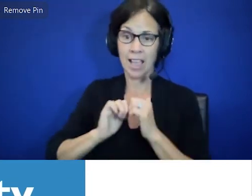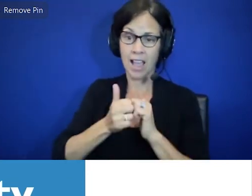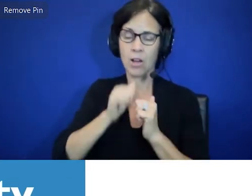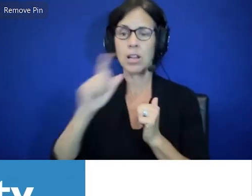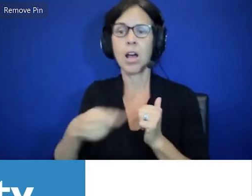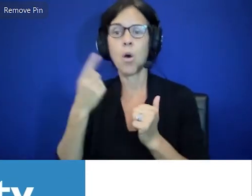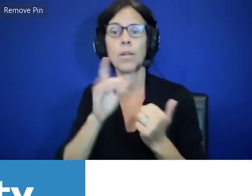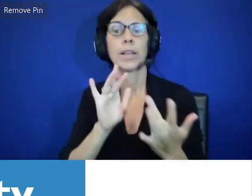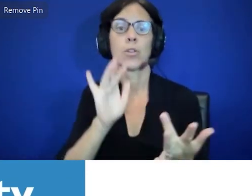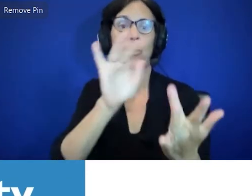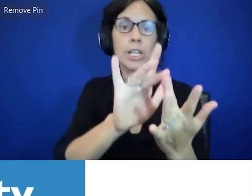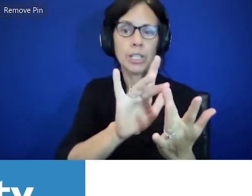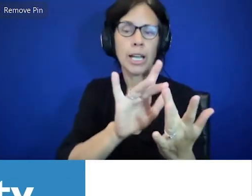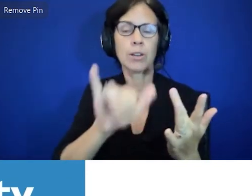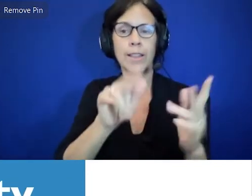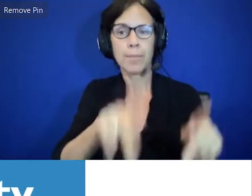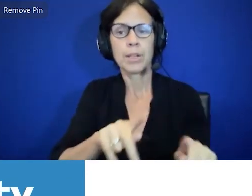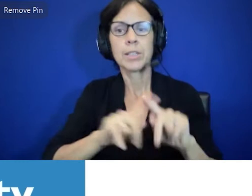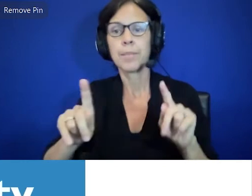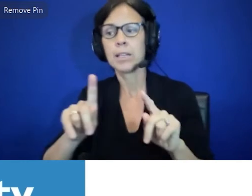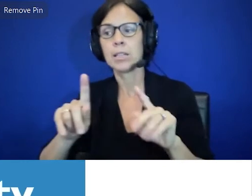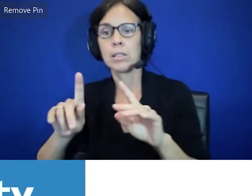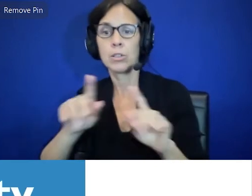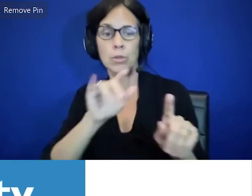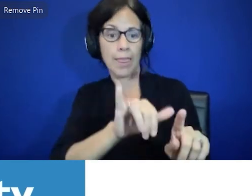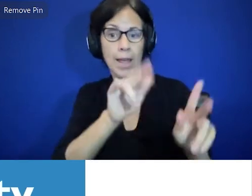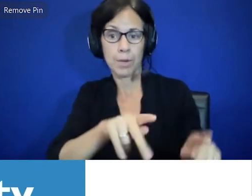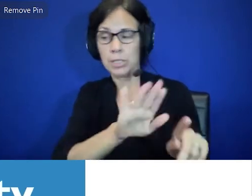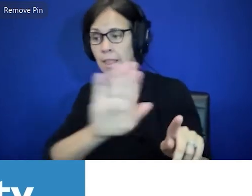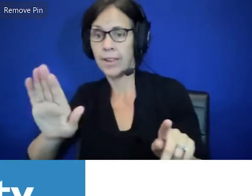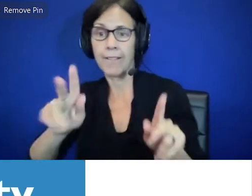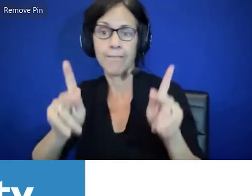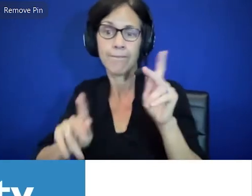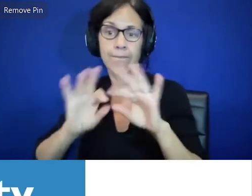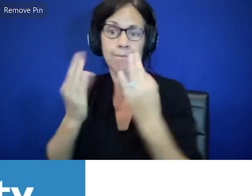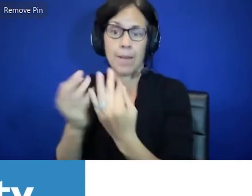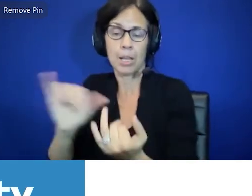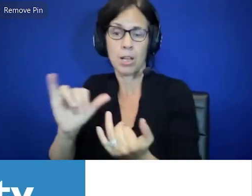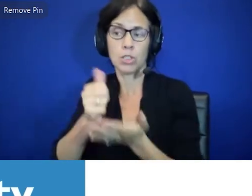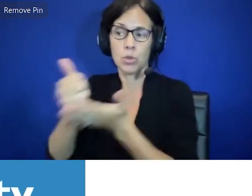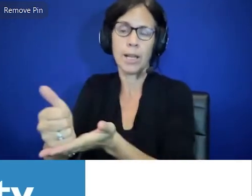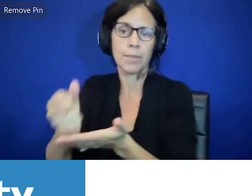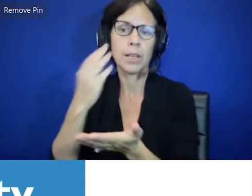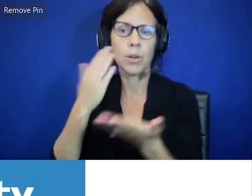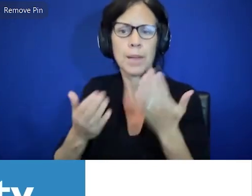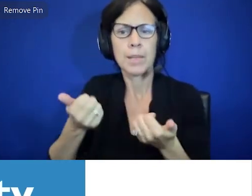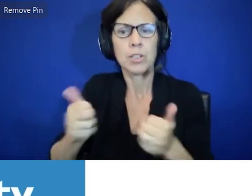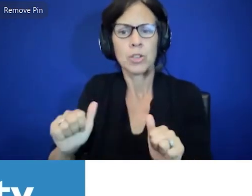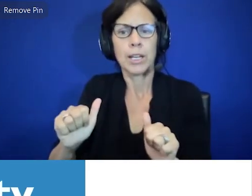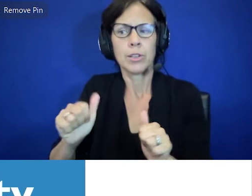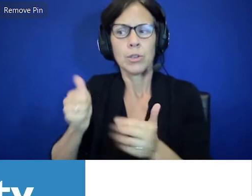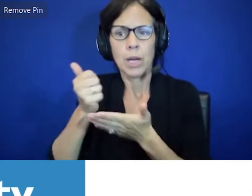the person, but to their family as well and helping them. So maybe trying to do something like